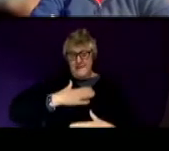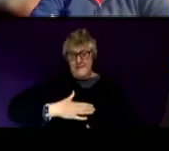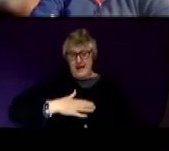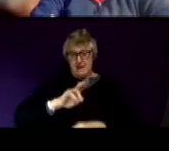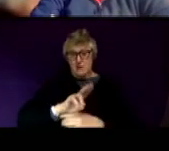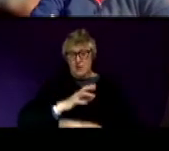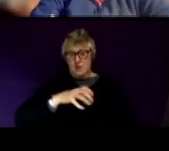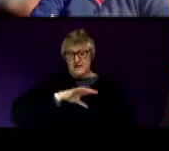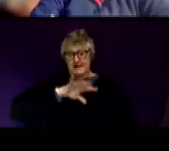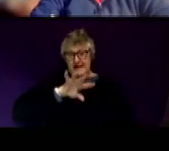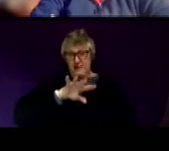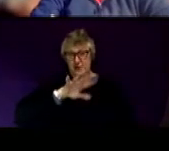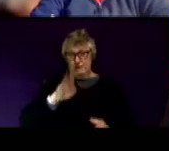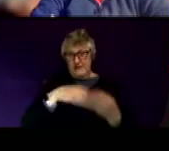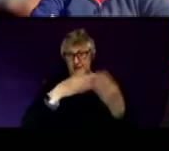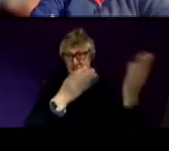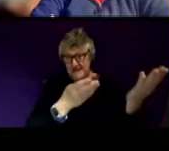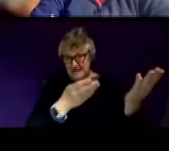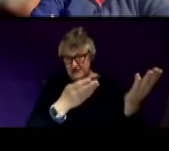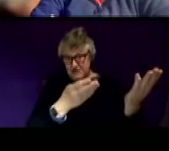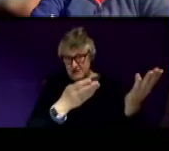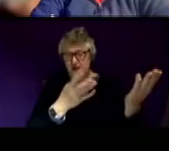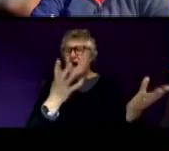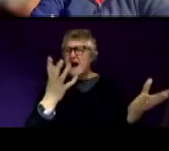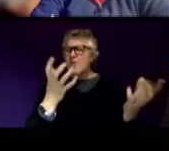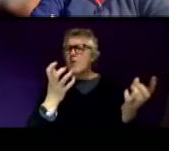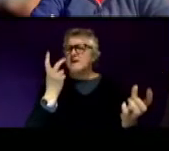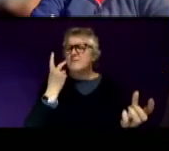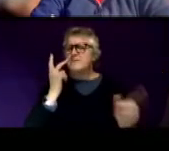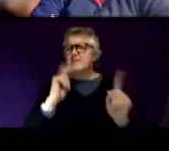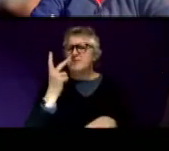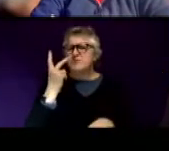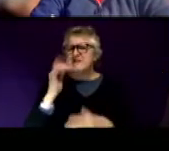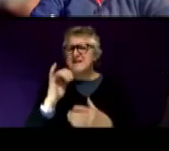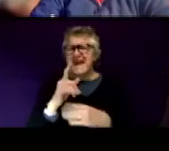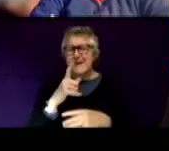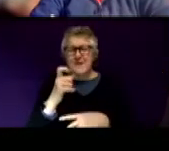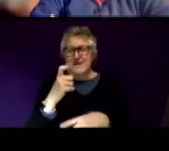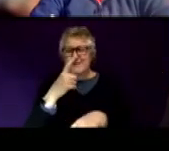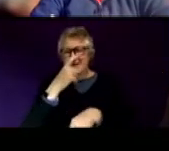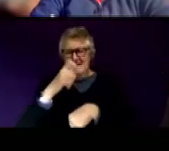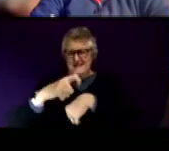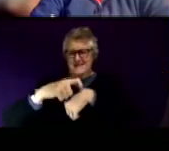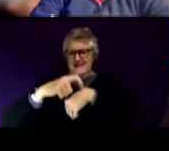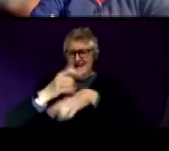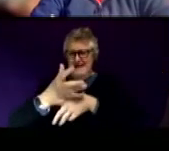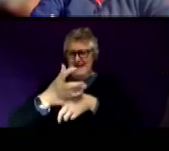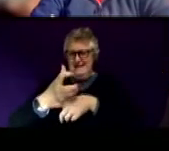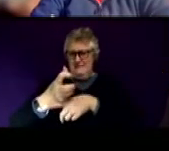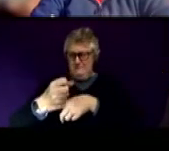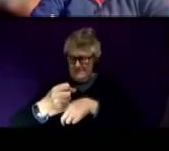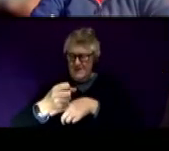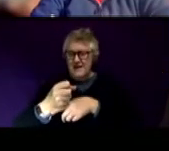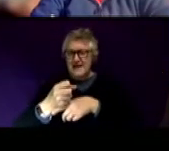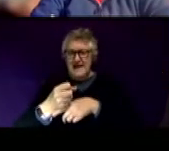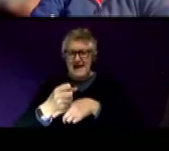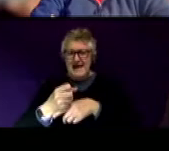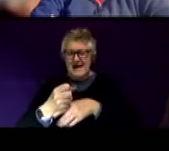recommendation was there. I wanted people to see that, but I think due to time and kind of where this has gone,